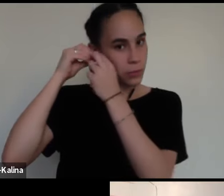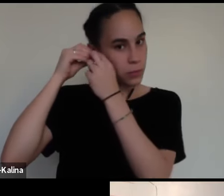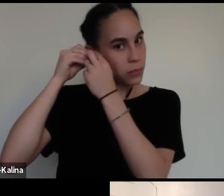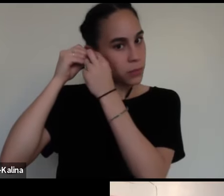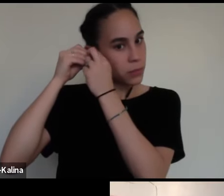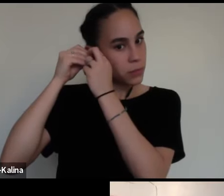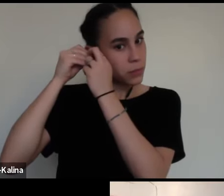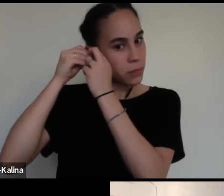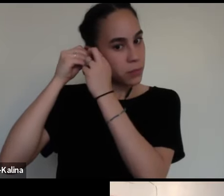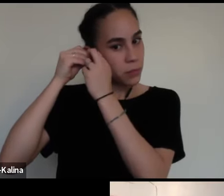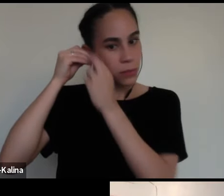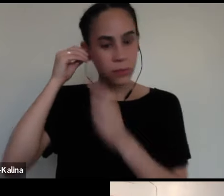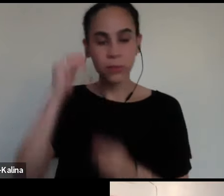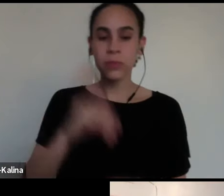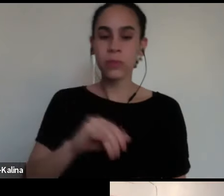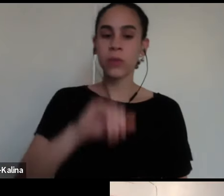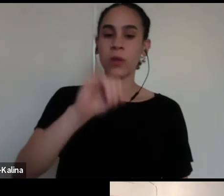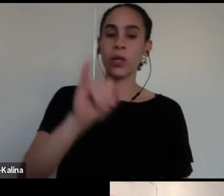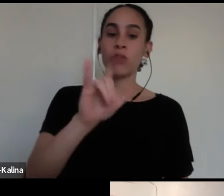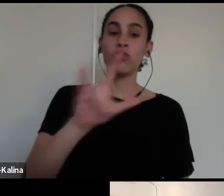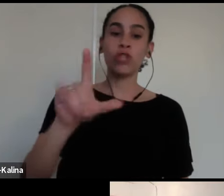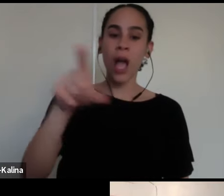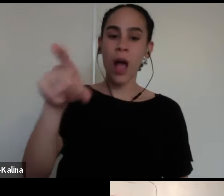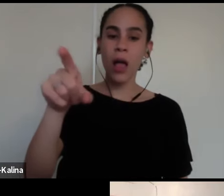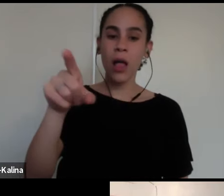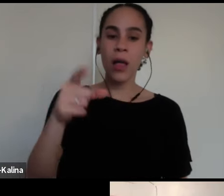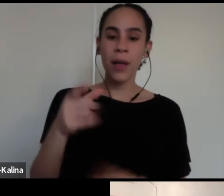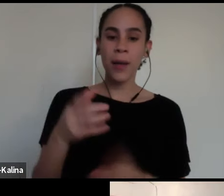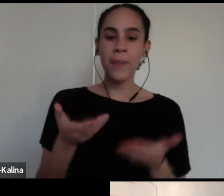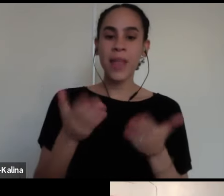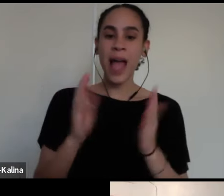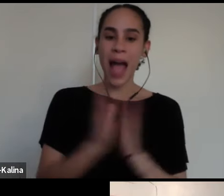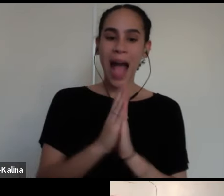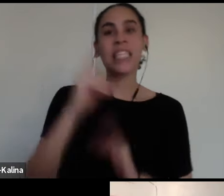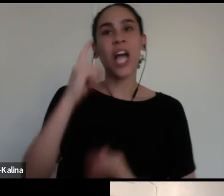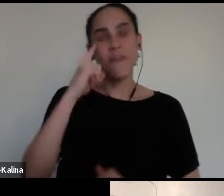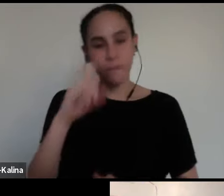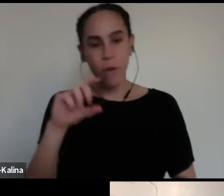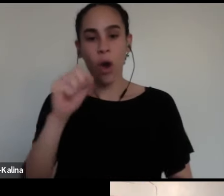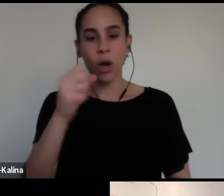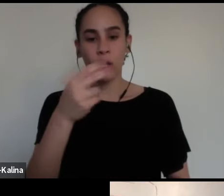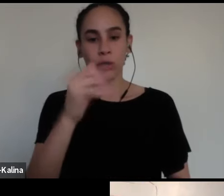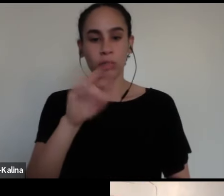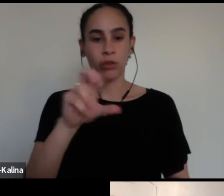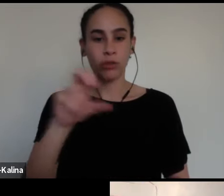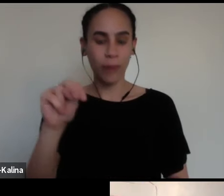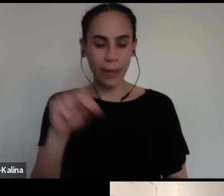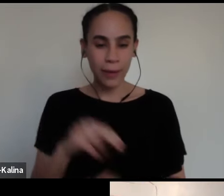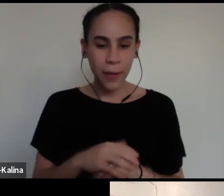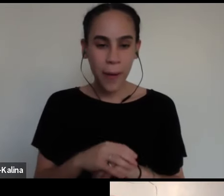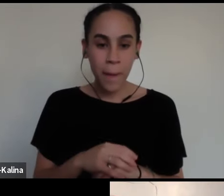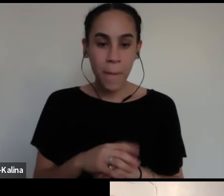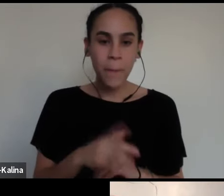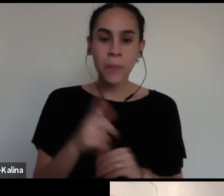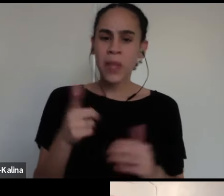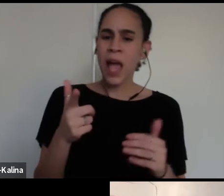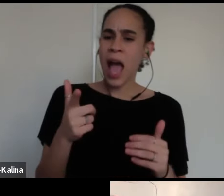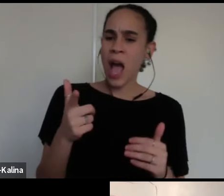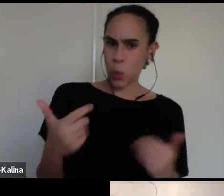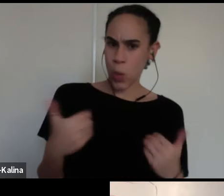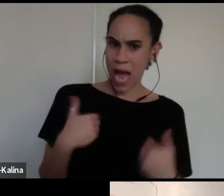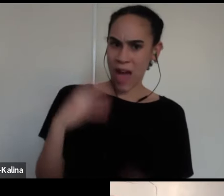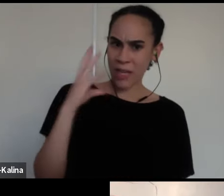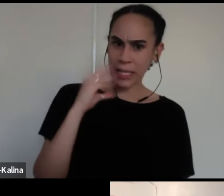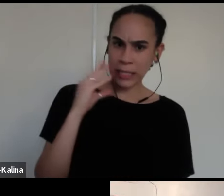Jill is asking, looks like Jill's asking for Shireen. Is there an experience from your